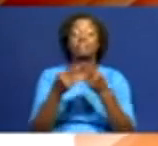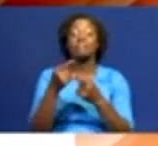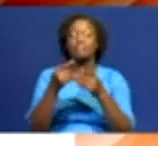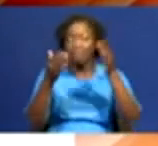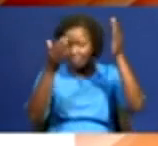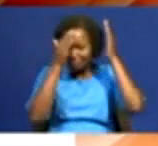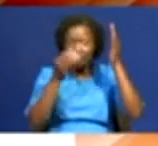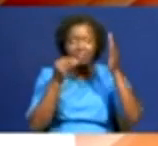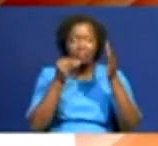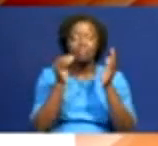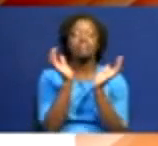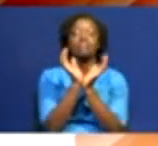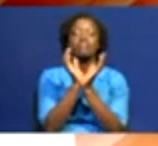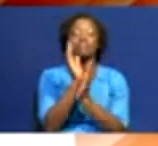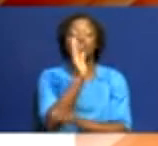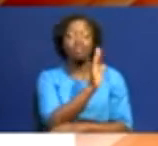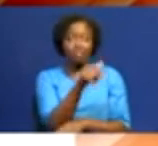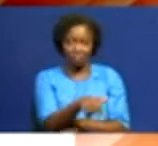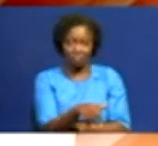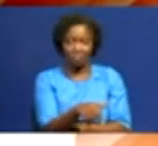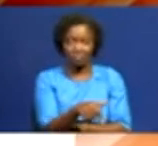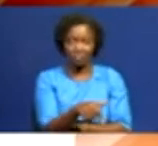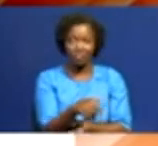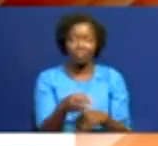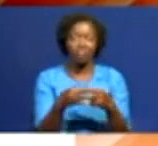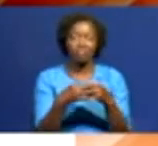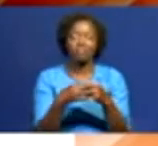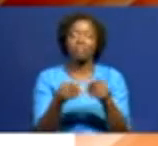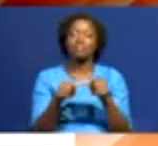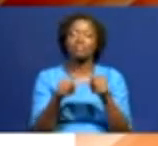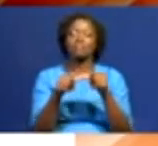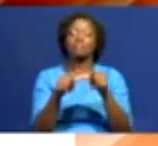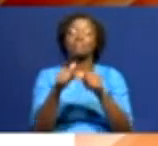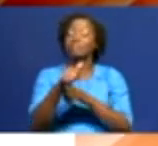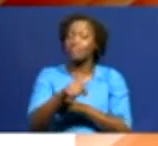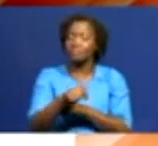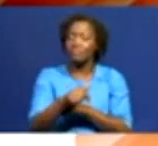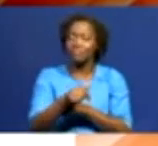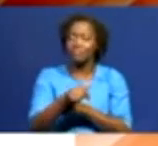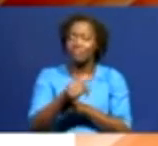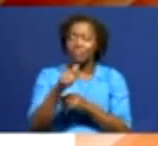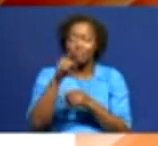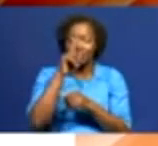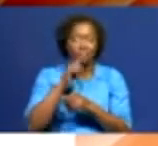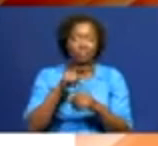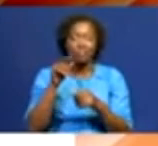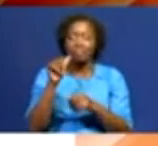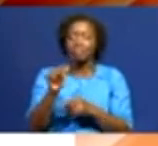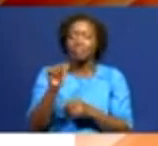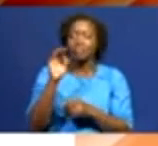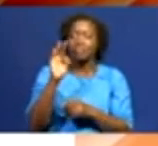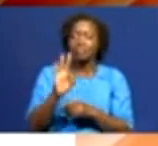Homeboyz at Kasarani Stadium this afternoon. Eight matches are on the cards today, with Tusker FC and AFC